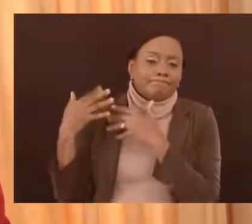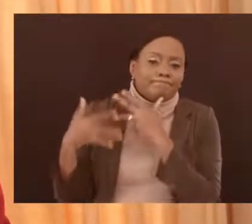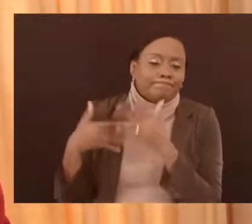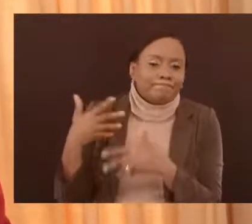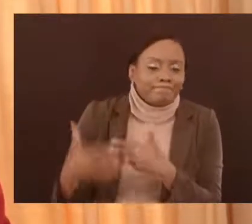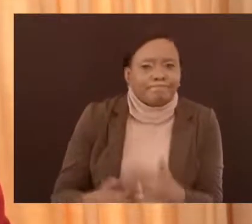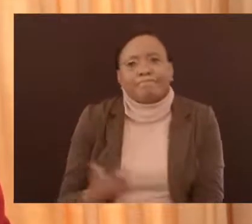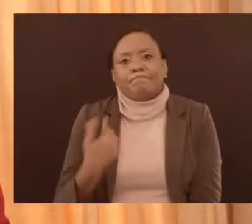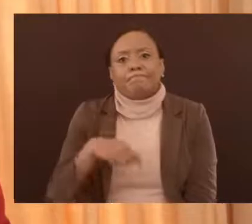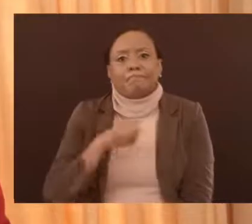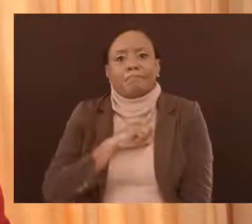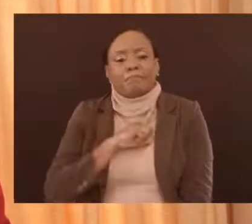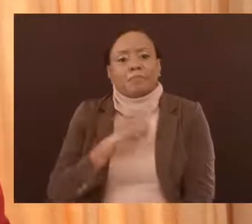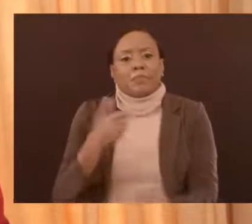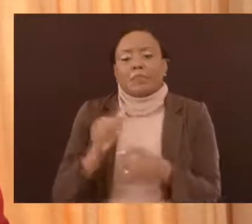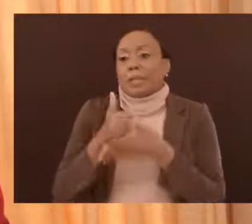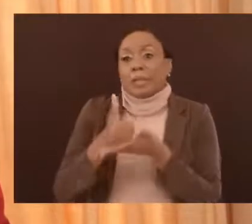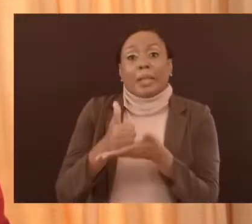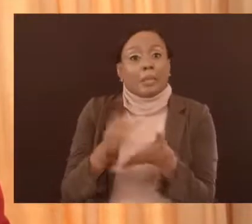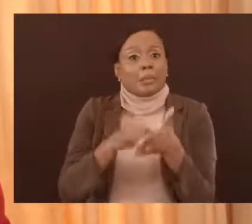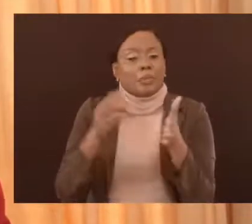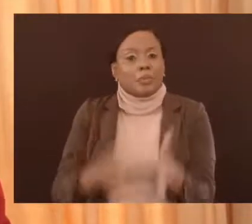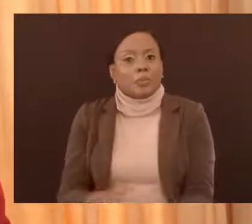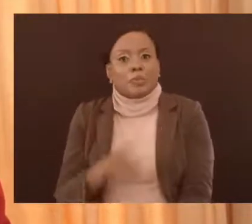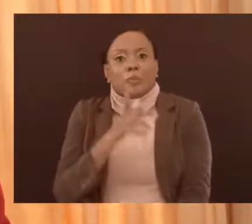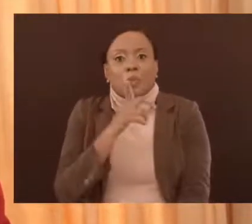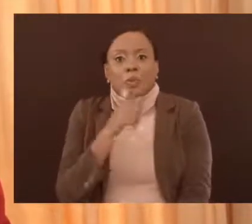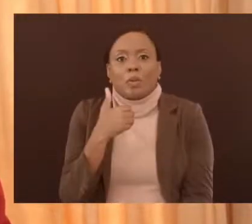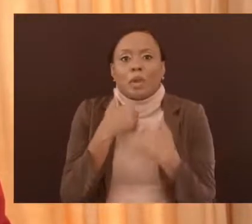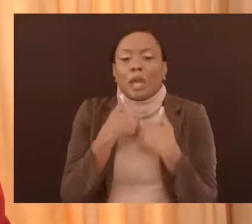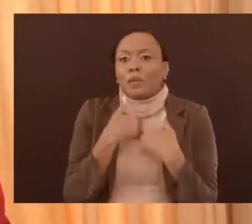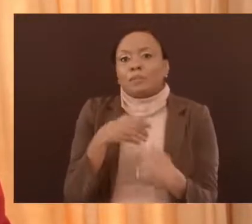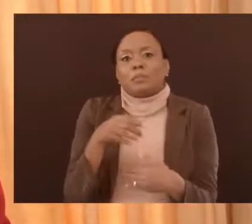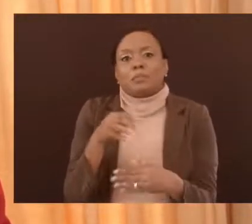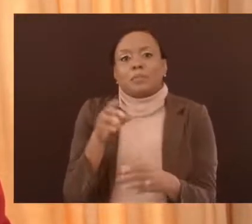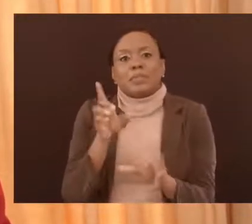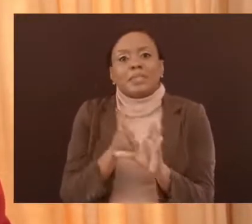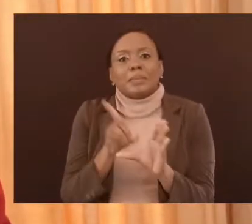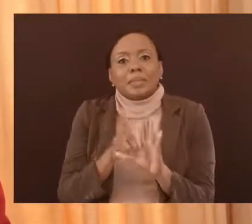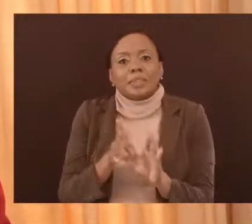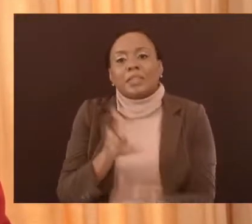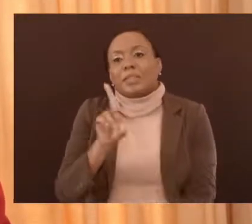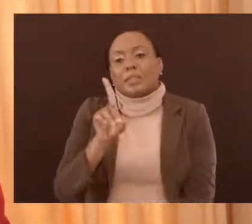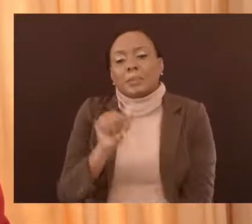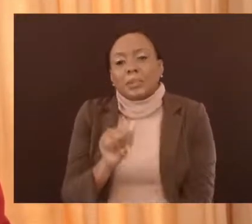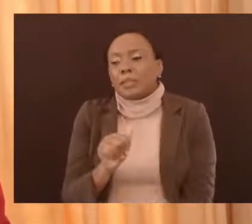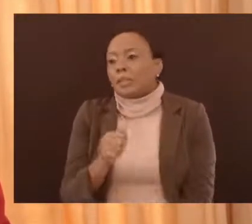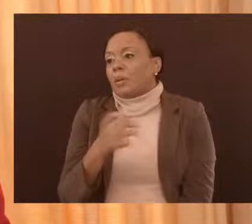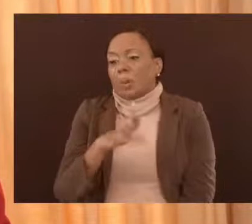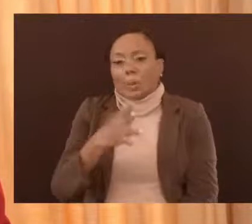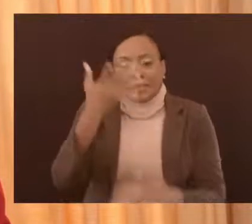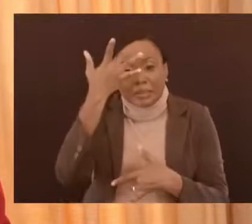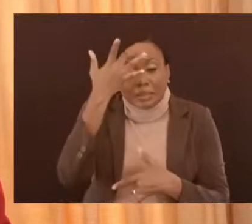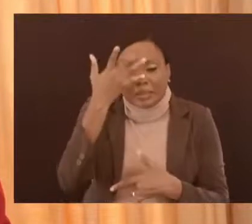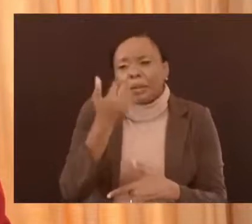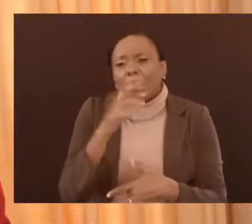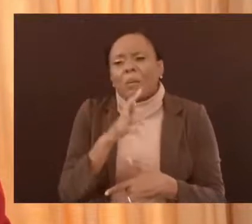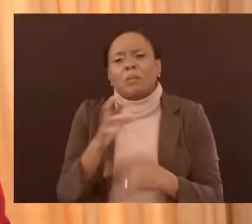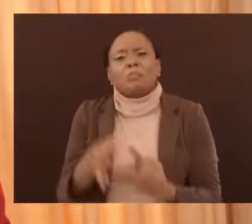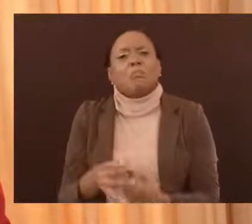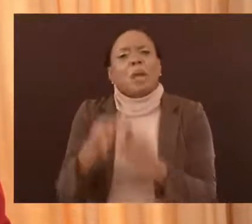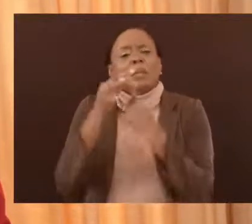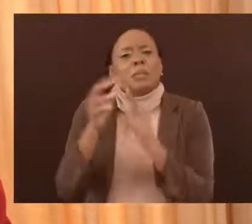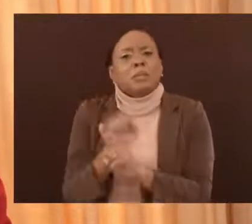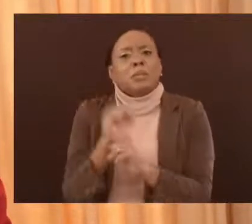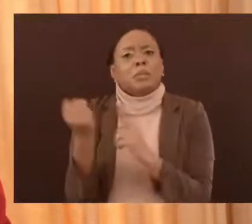those students who for various reasons have an impairment, some form of disability, an illness, or a peculiar circumstance which